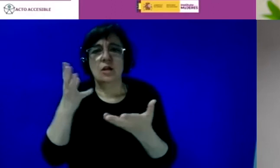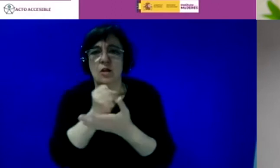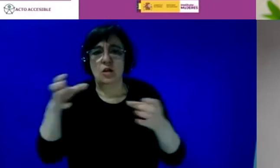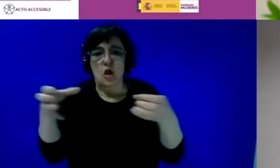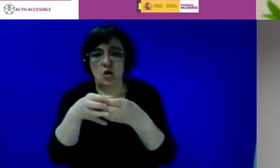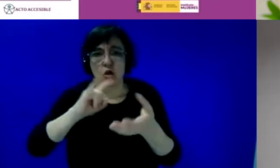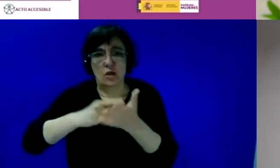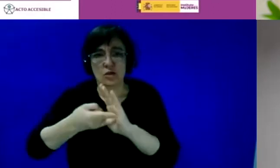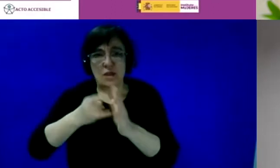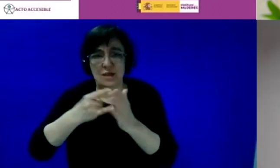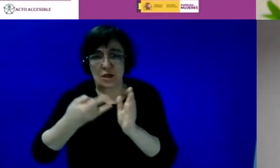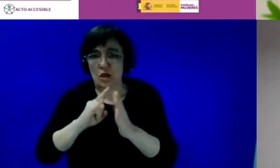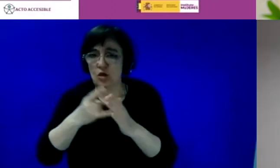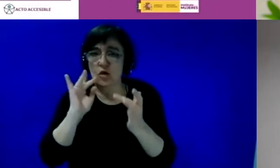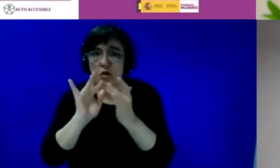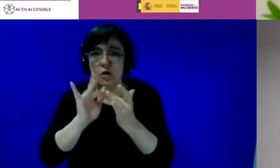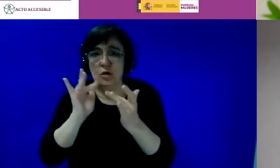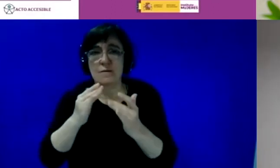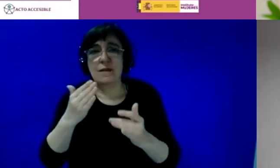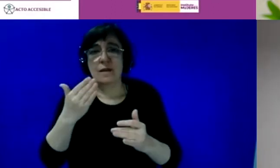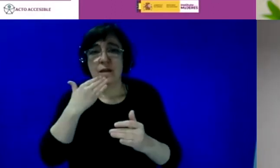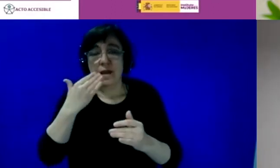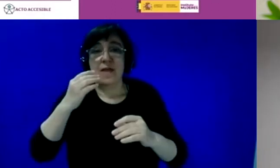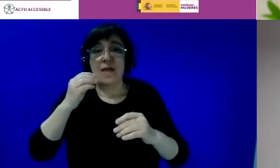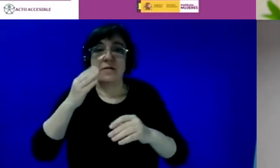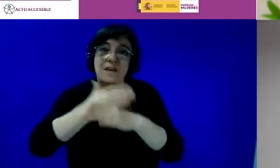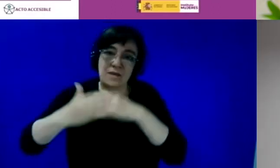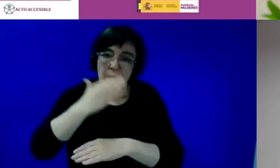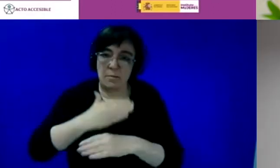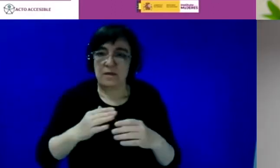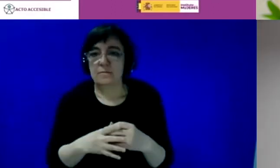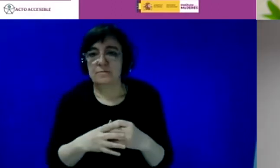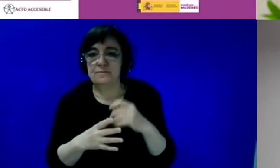Ukrainian DPO disabled persons organization meaningfully involved in this mechanism.